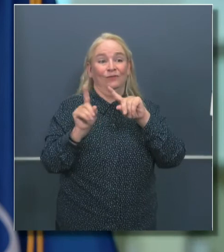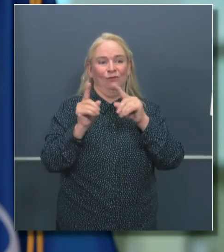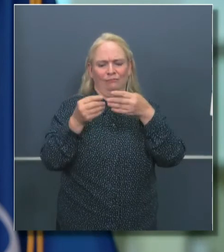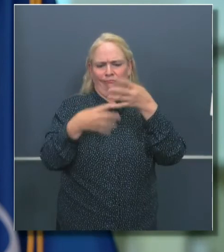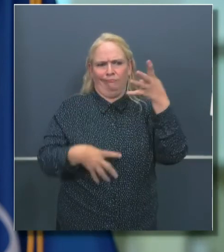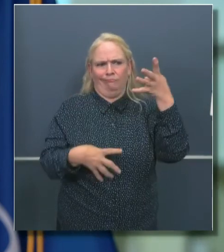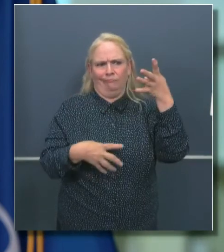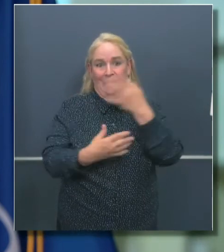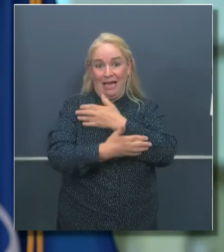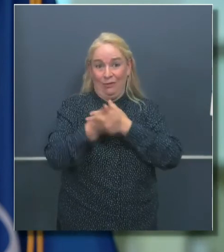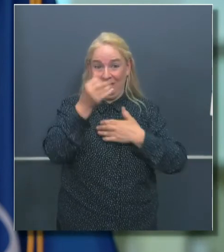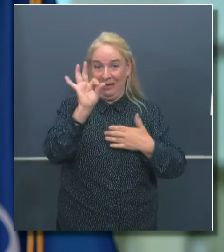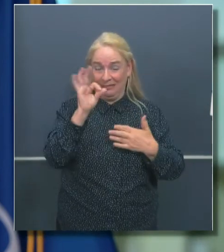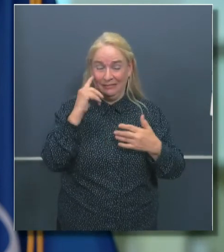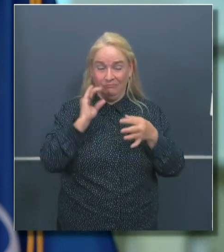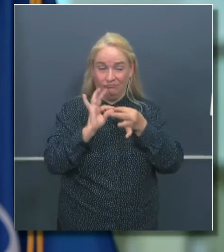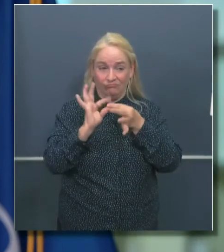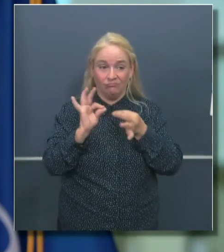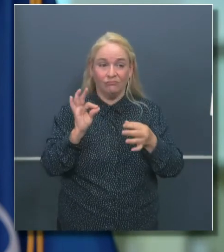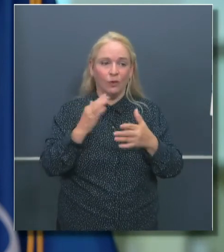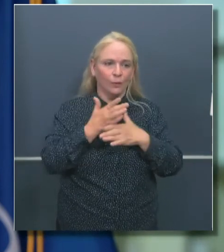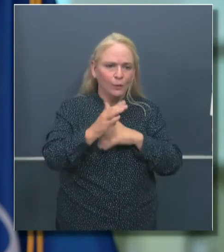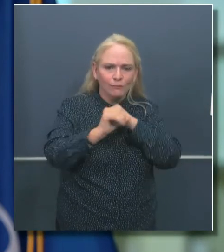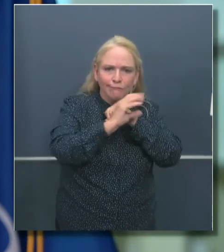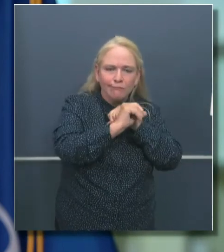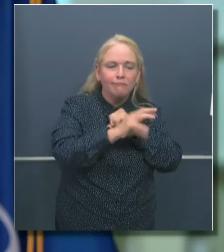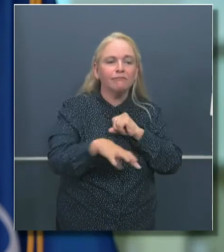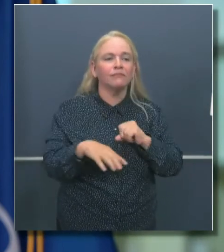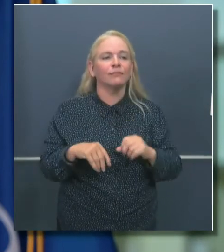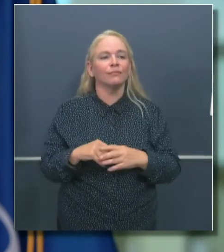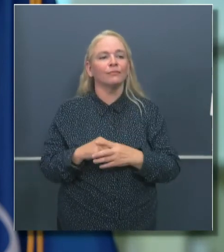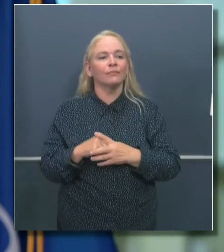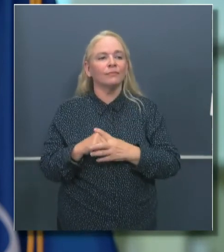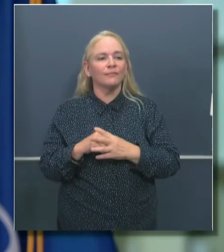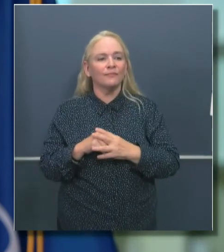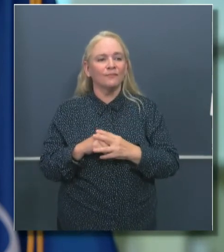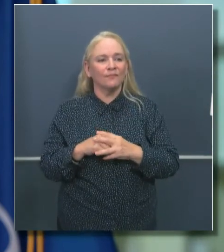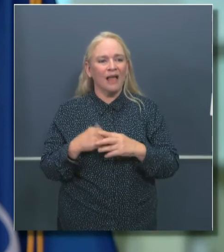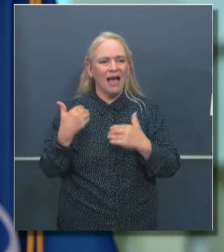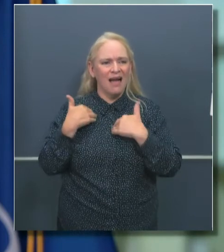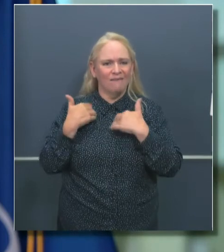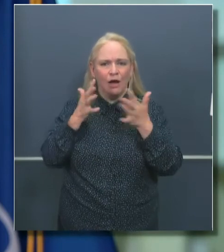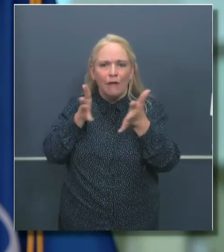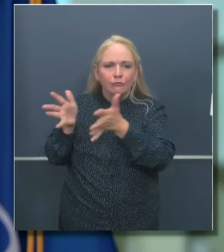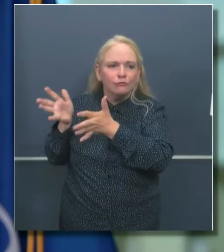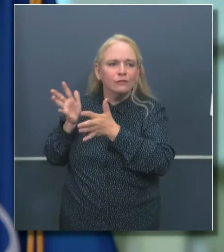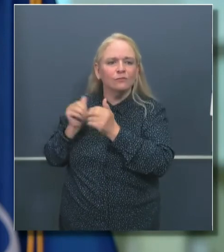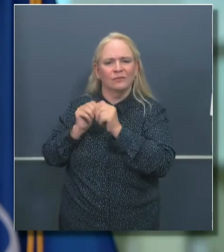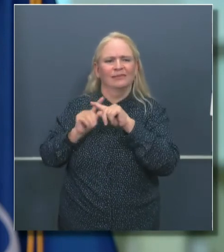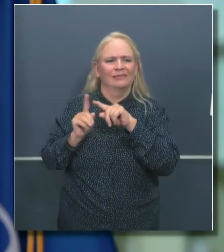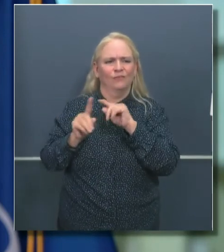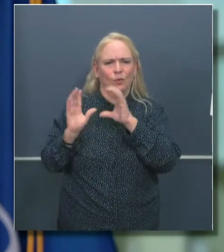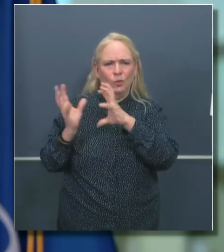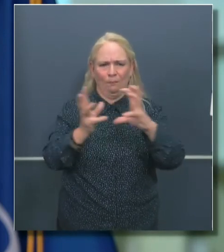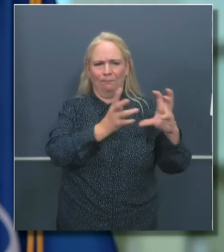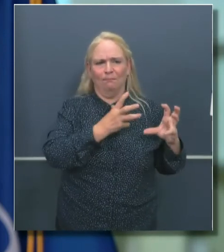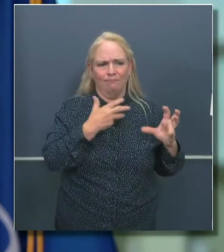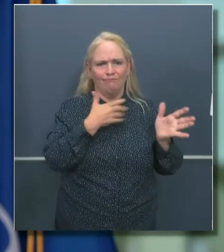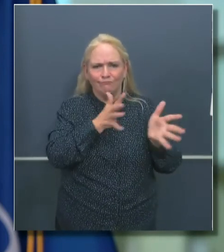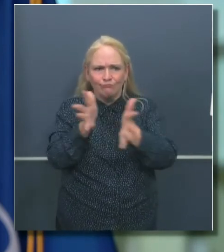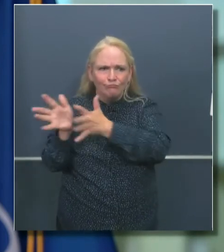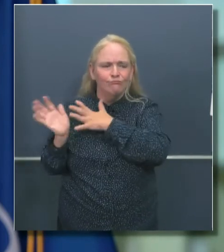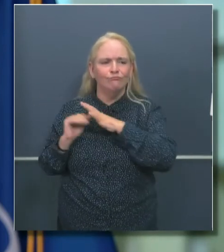these opportunities that we share together in a very public way, is so often the conversation, the questions were about